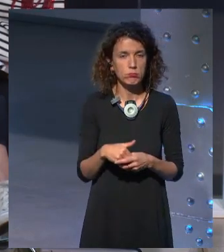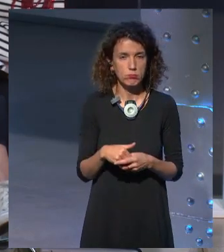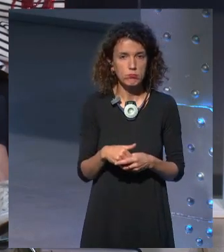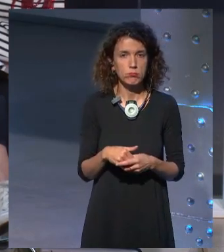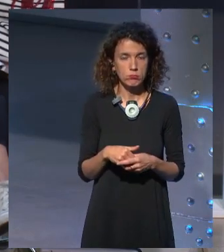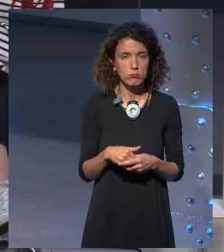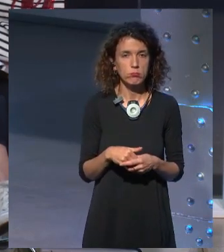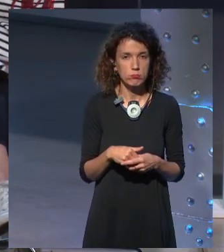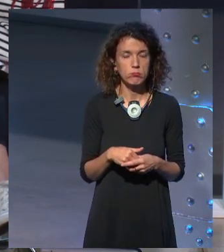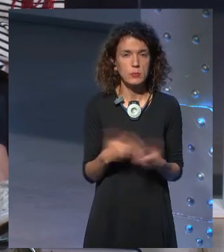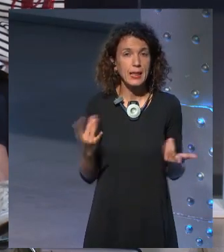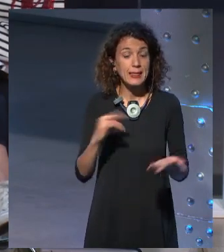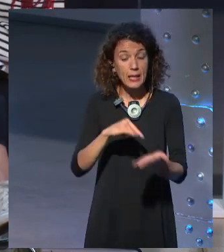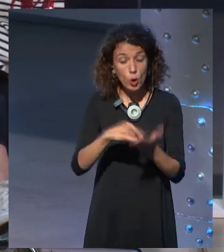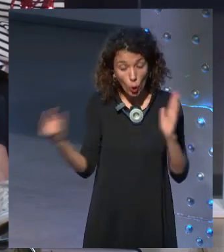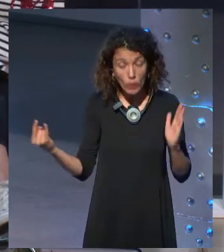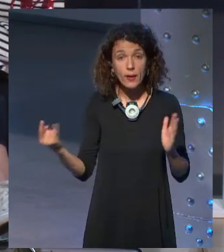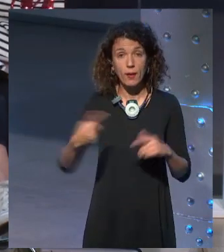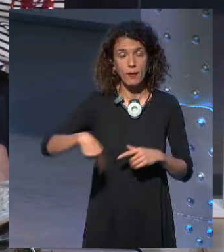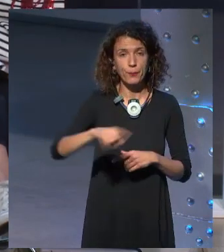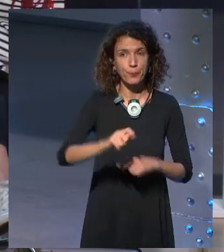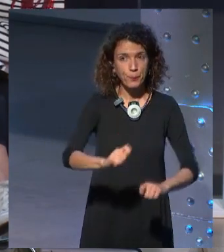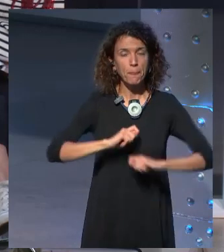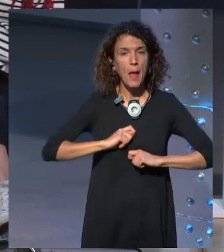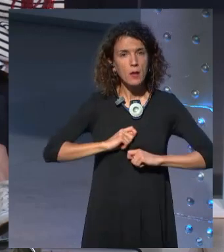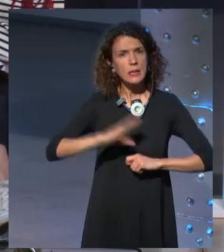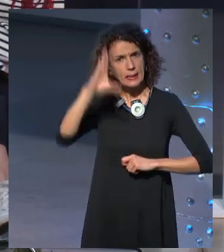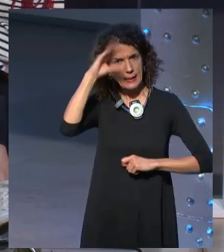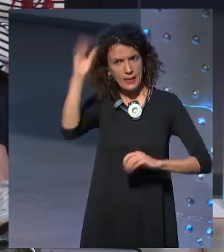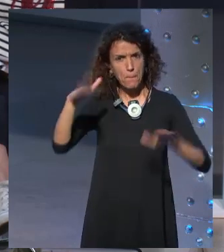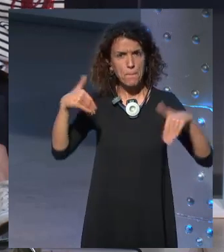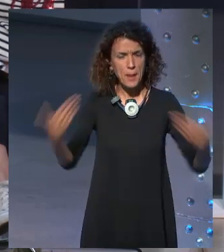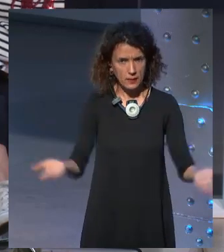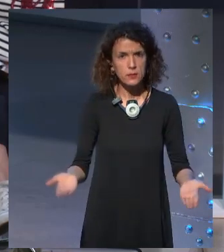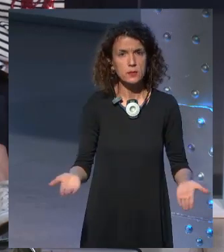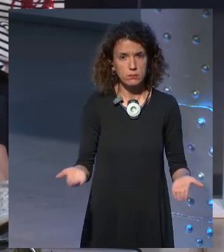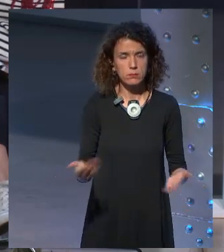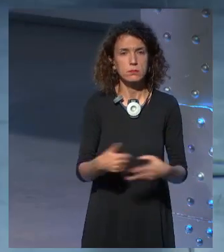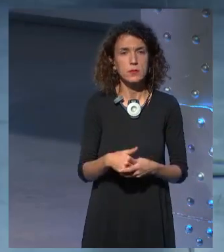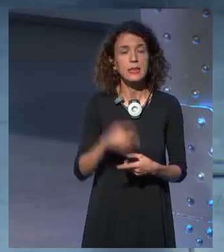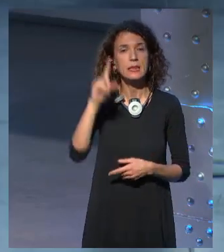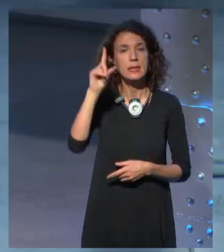smarter takes care of efficiency so that we're not having to manage that,